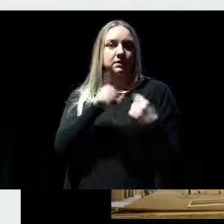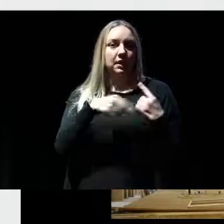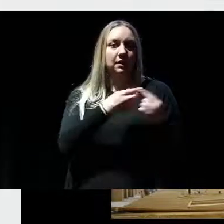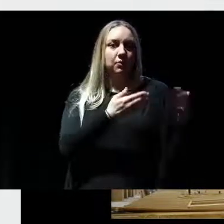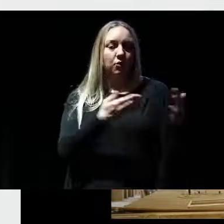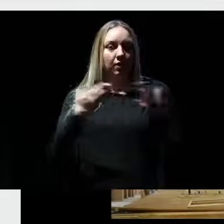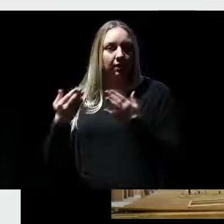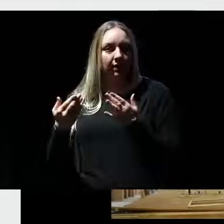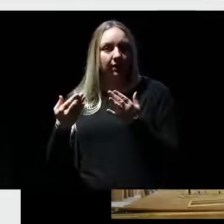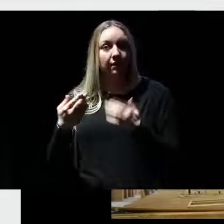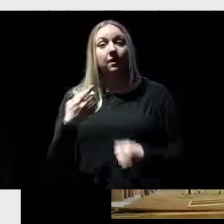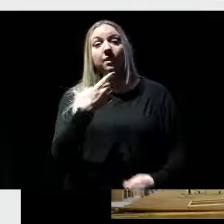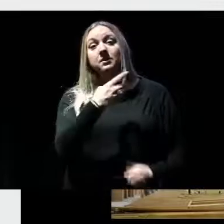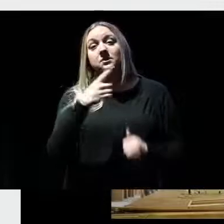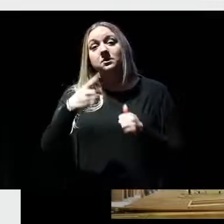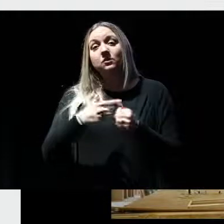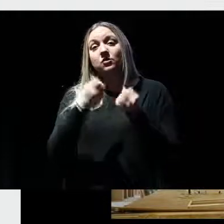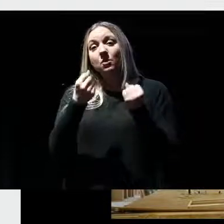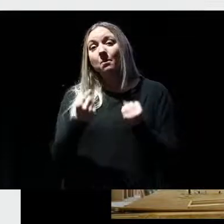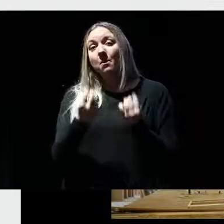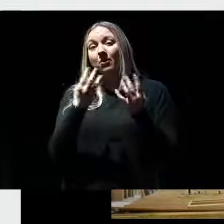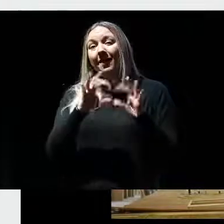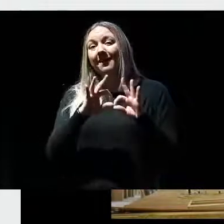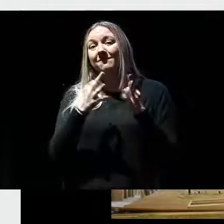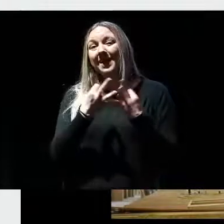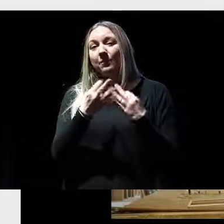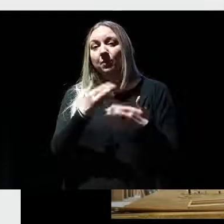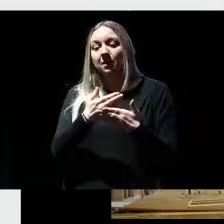This is the first multifamily prefabricated